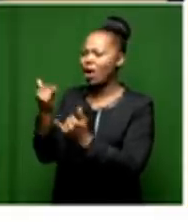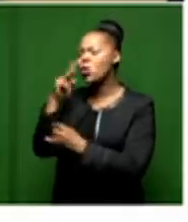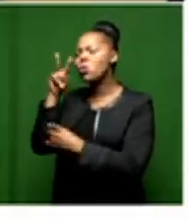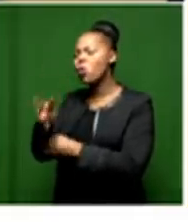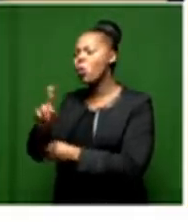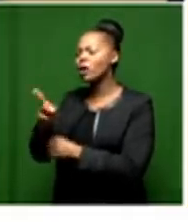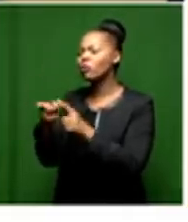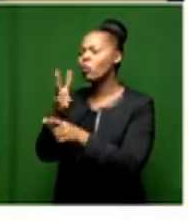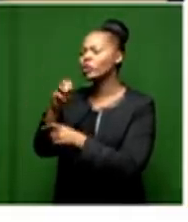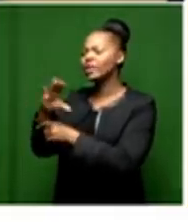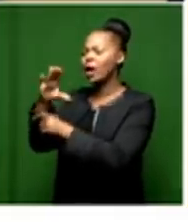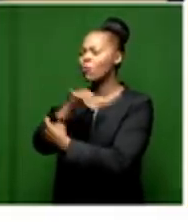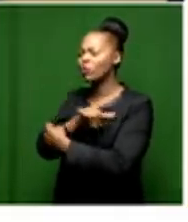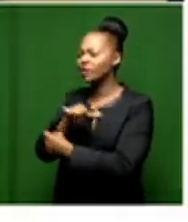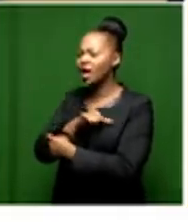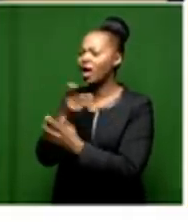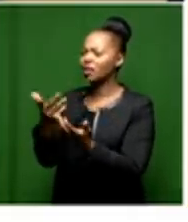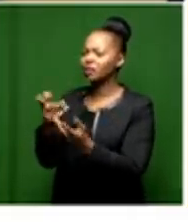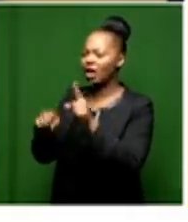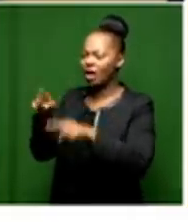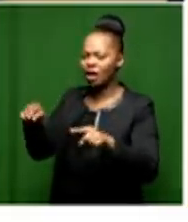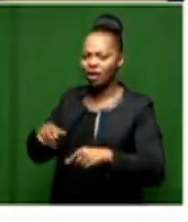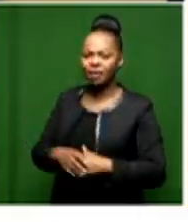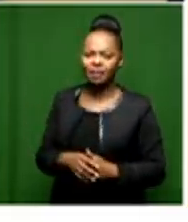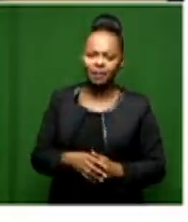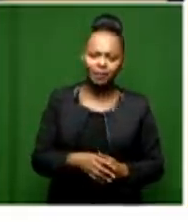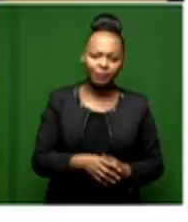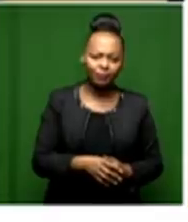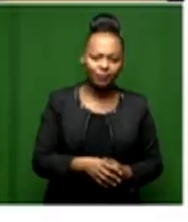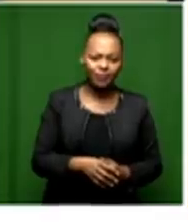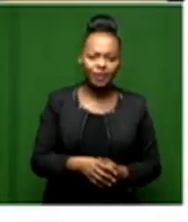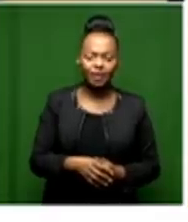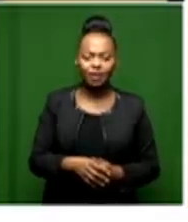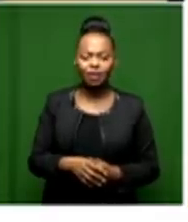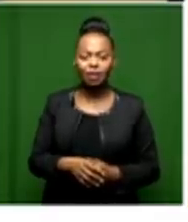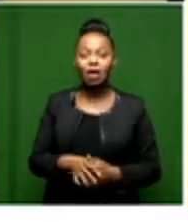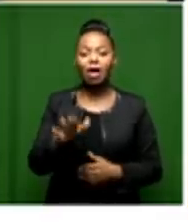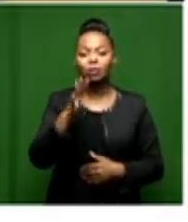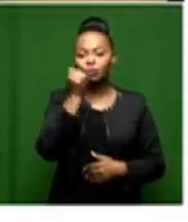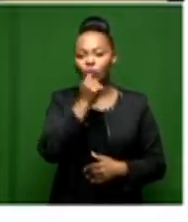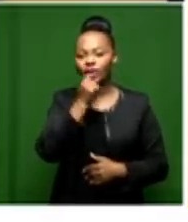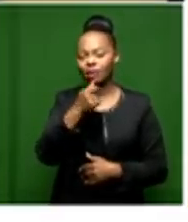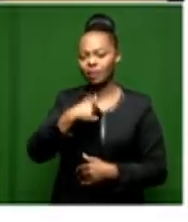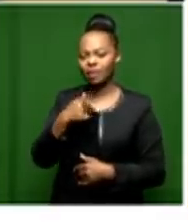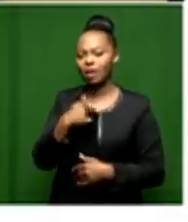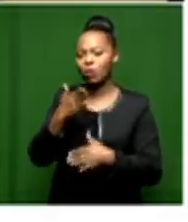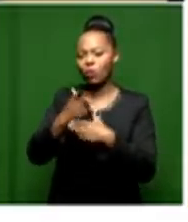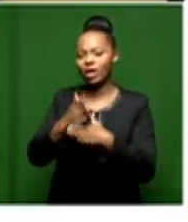seeing and what you're hearing about in terms of the hospitals. I don't work at Curtis Care, I work at Tygerberg. I beg your pardon, thank you, at Tygerberg. It